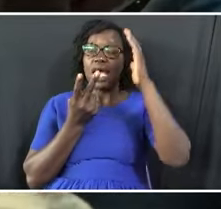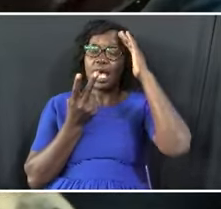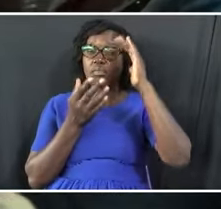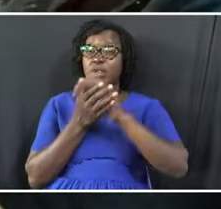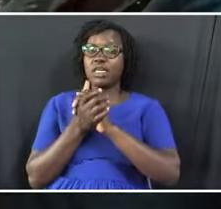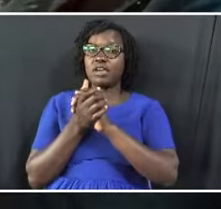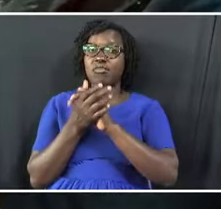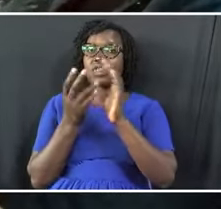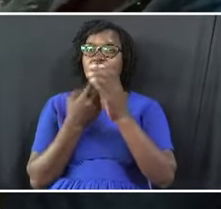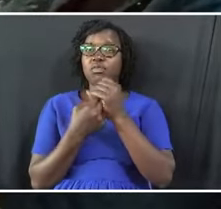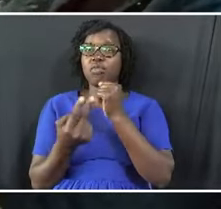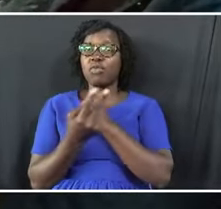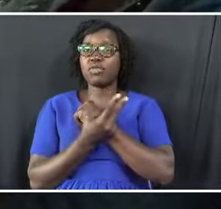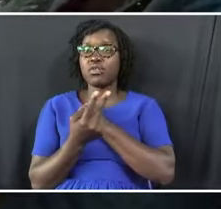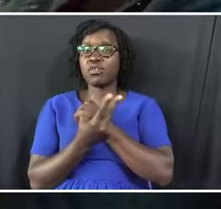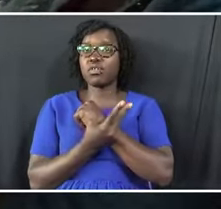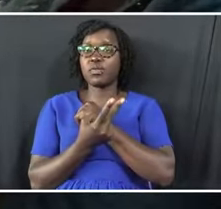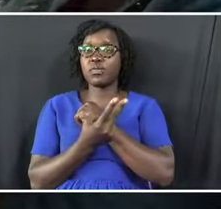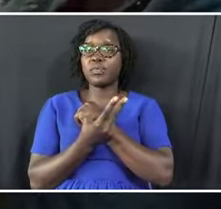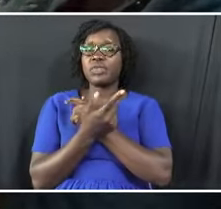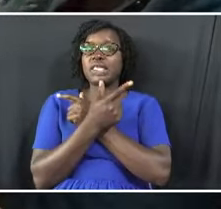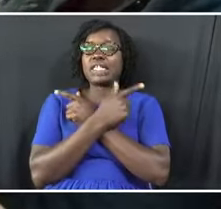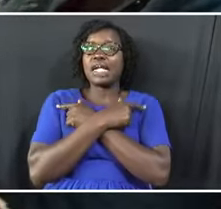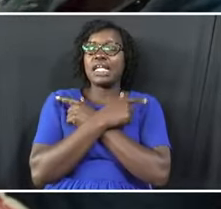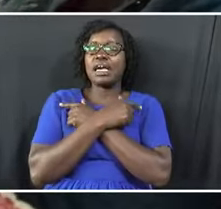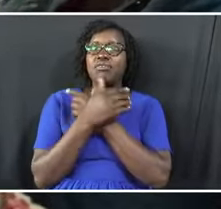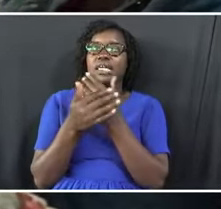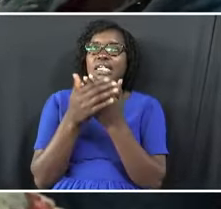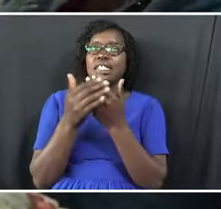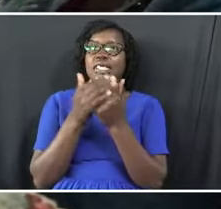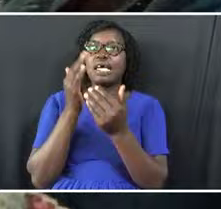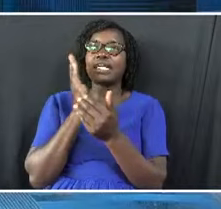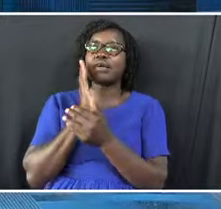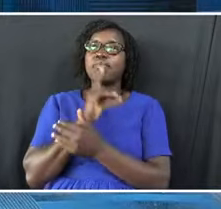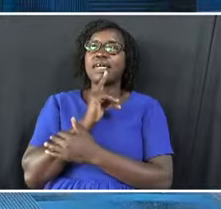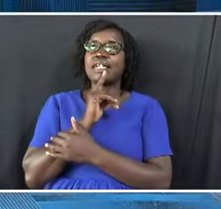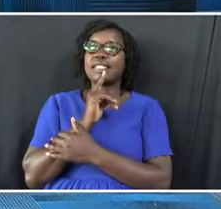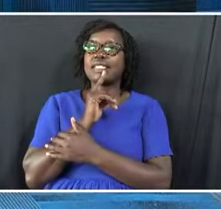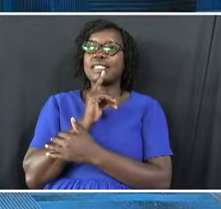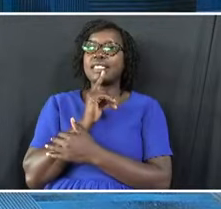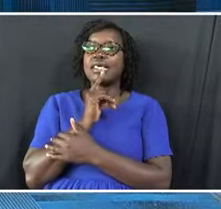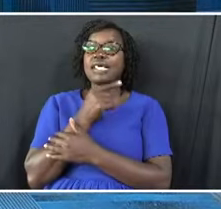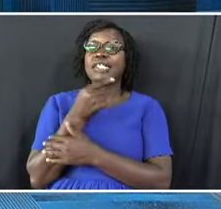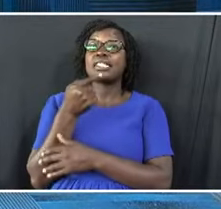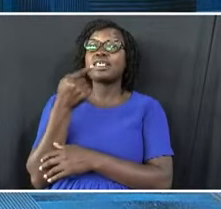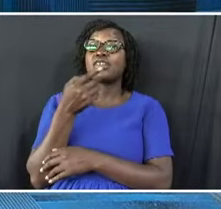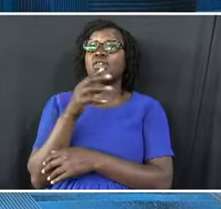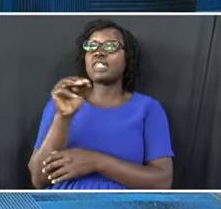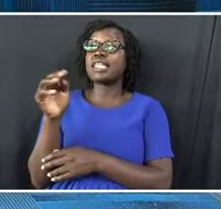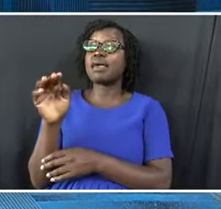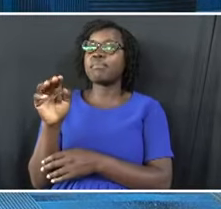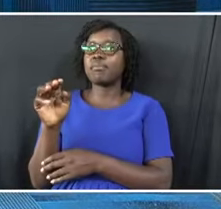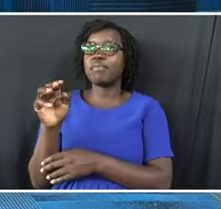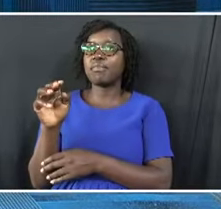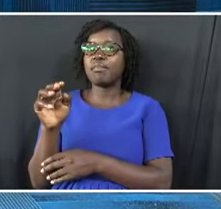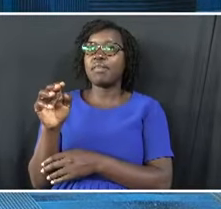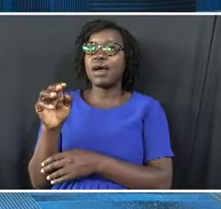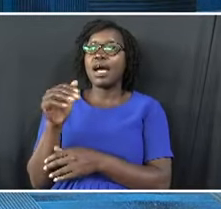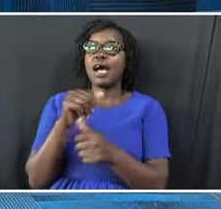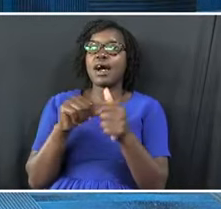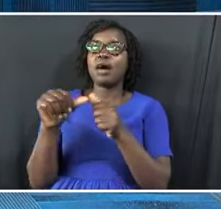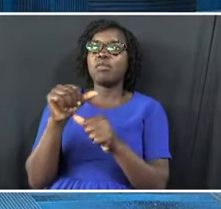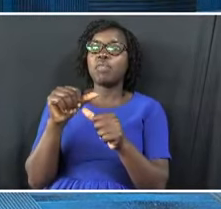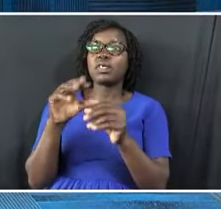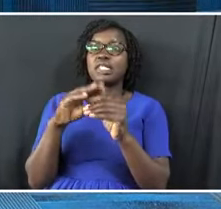Eve, as loving and caring parents, they had told their sons about